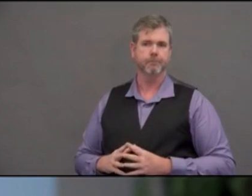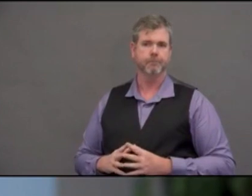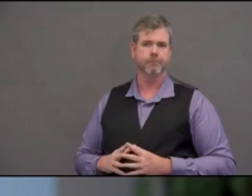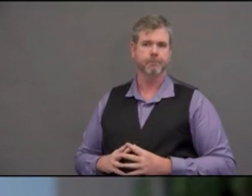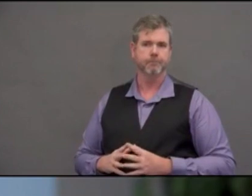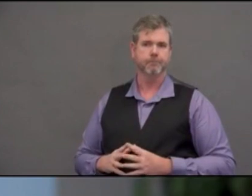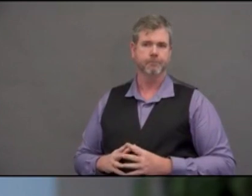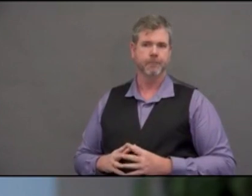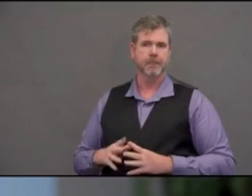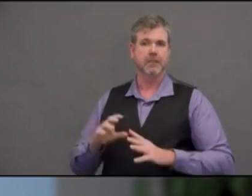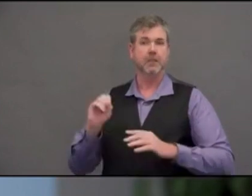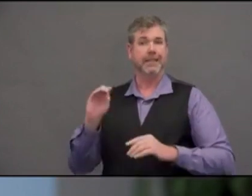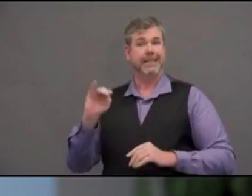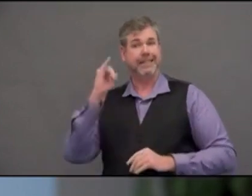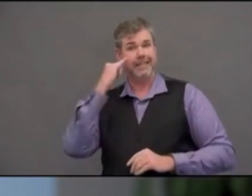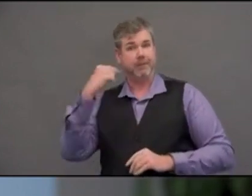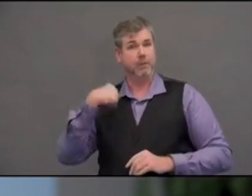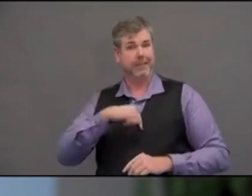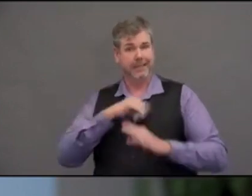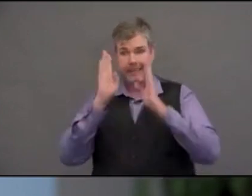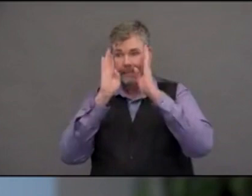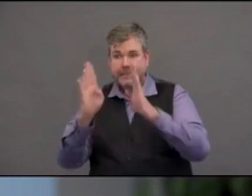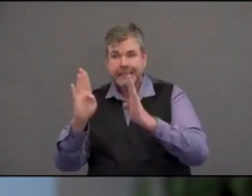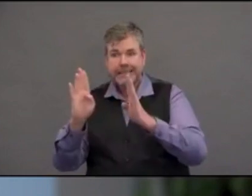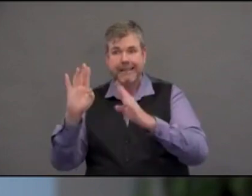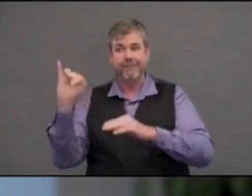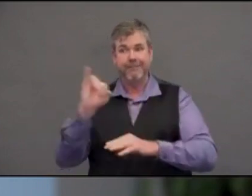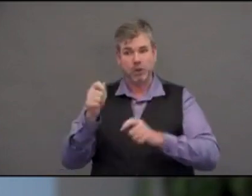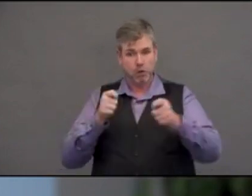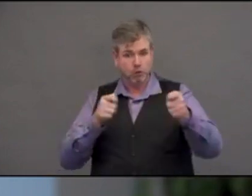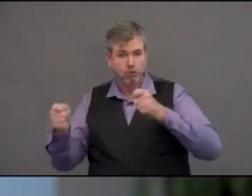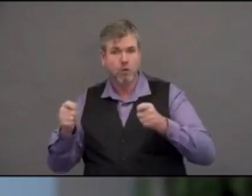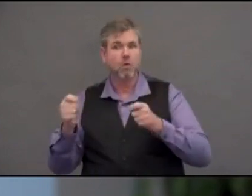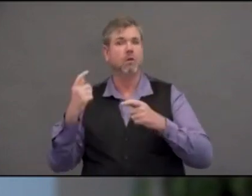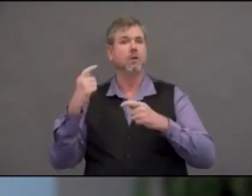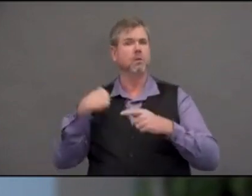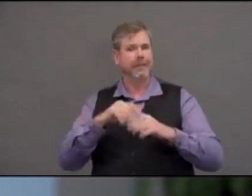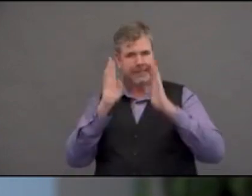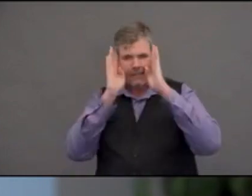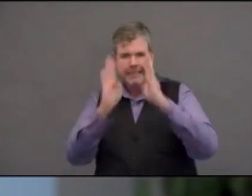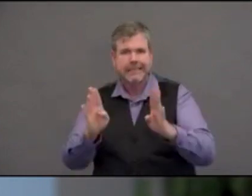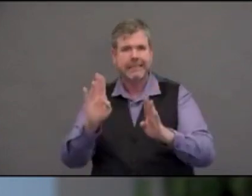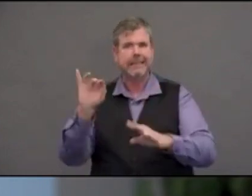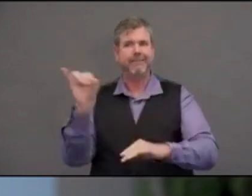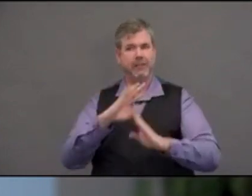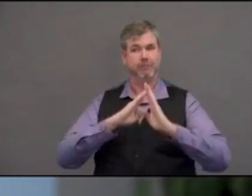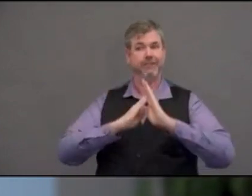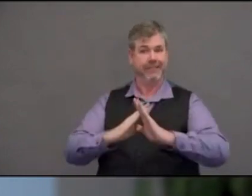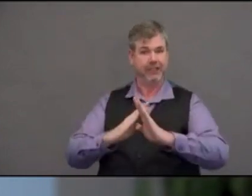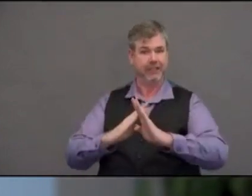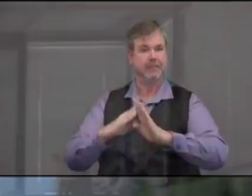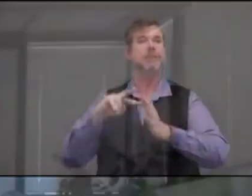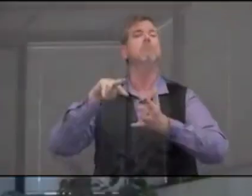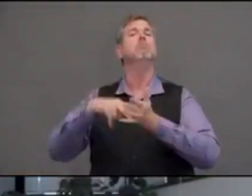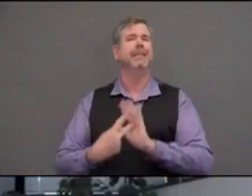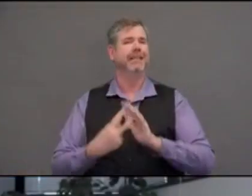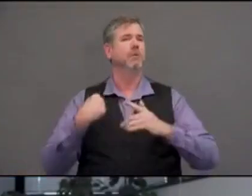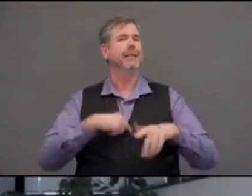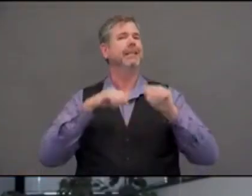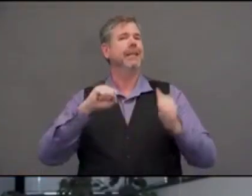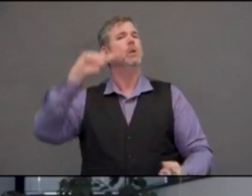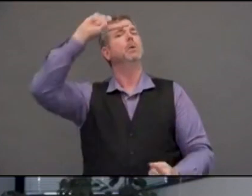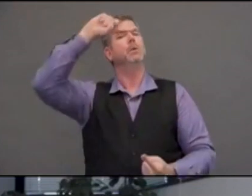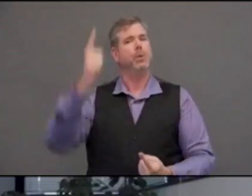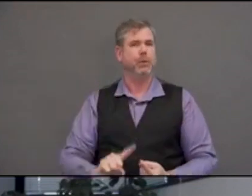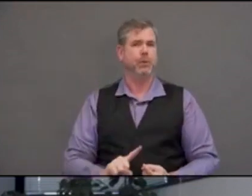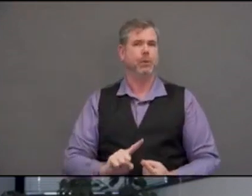control practices, we can minimize the spread of further transmission and the impact into these communities. Thank